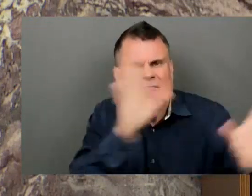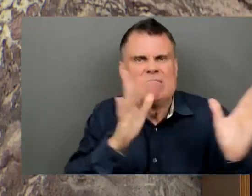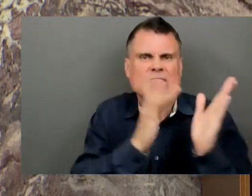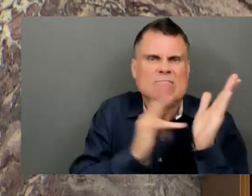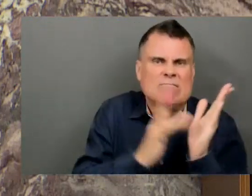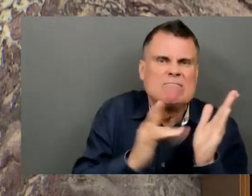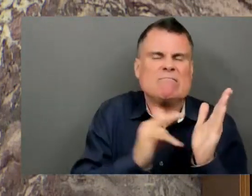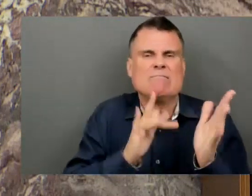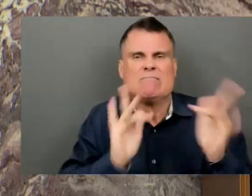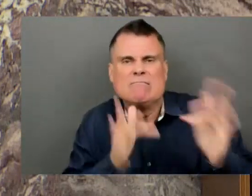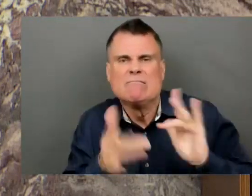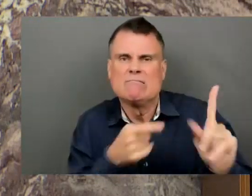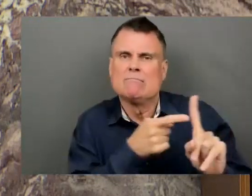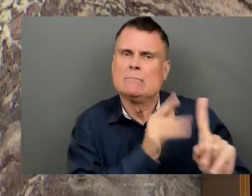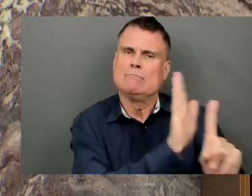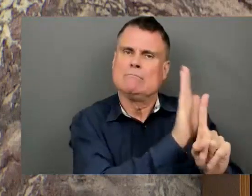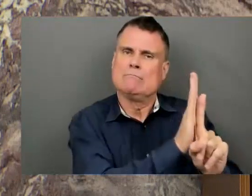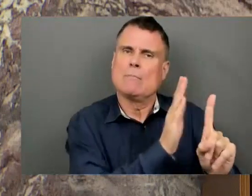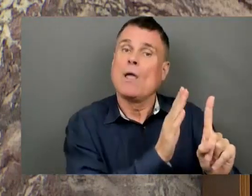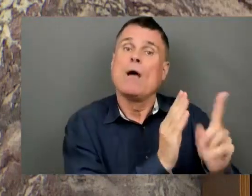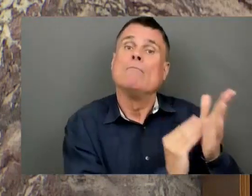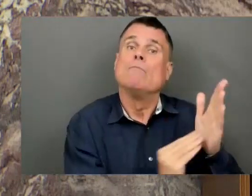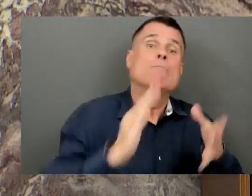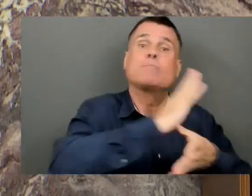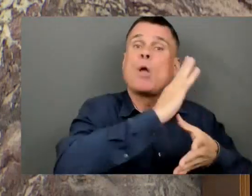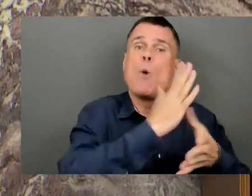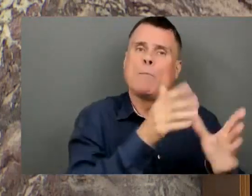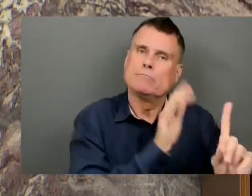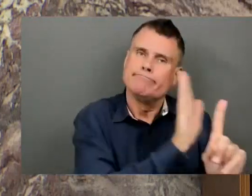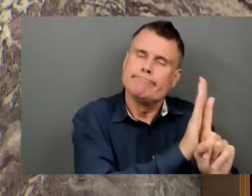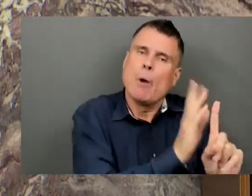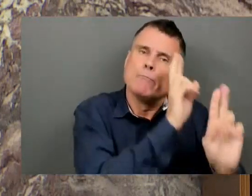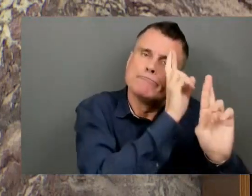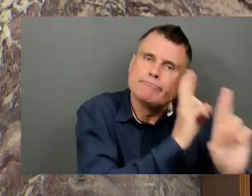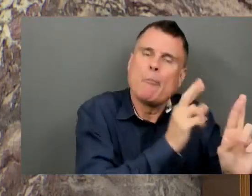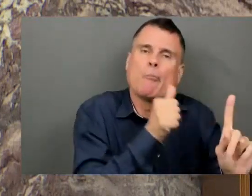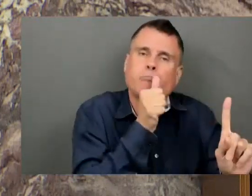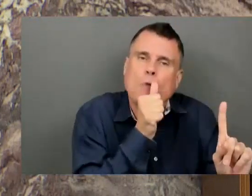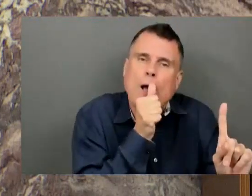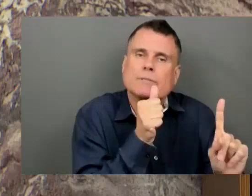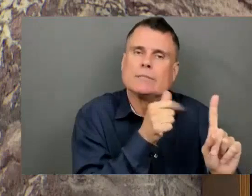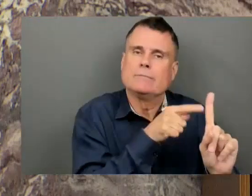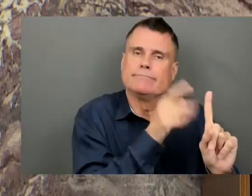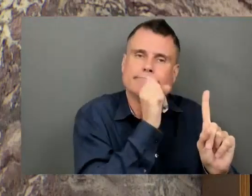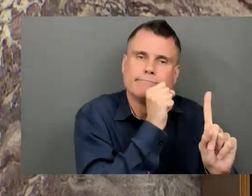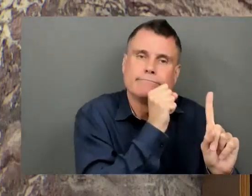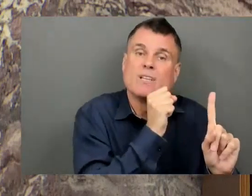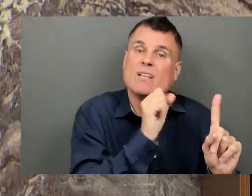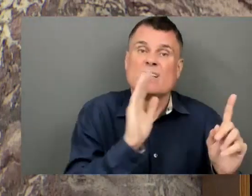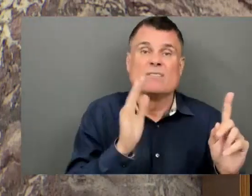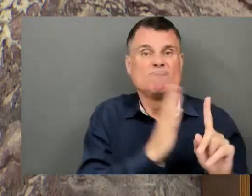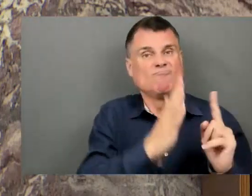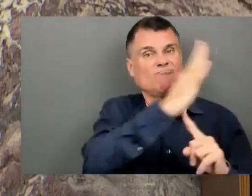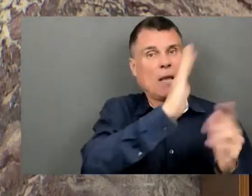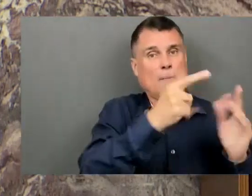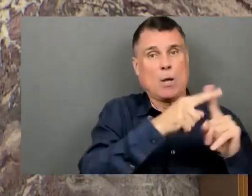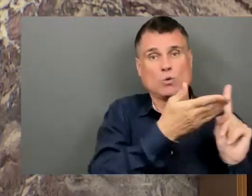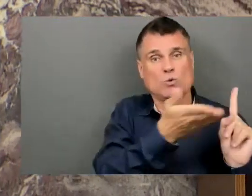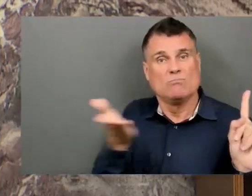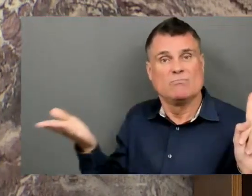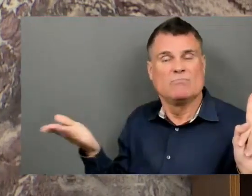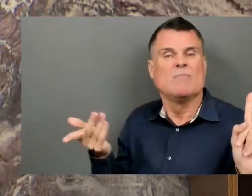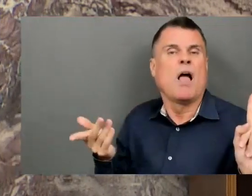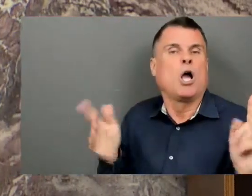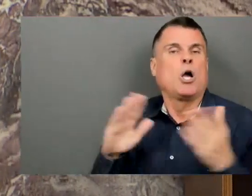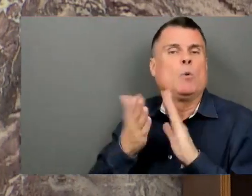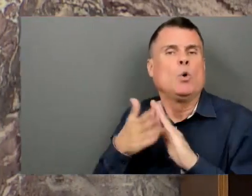Dewick's bail hearing tomorrow, parents and my entire community are traumatized and fearful